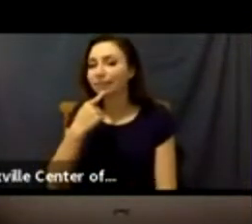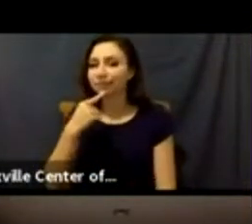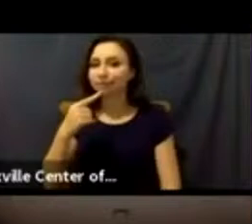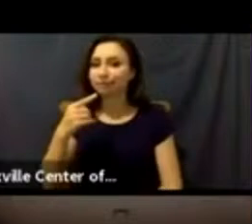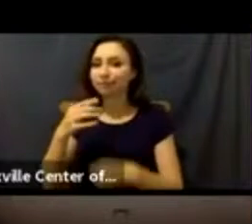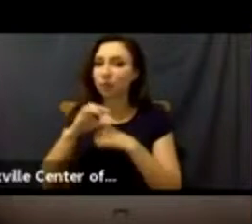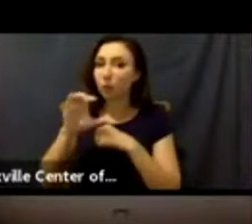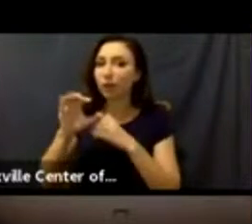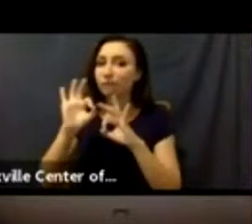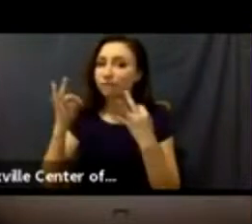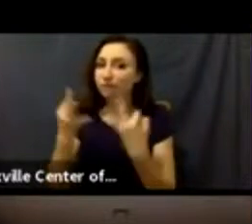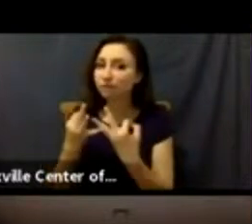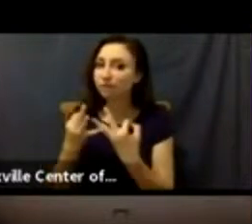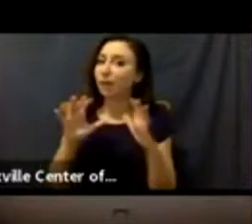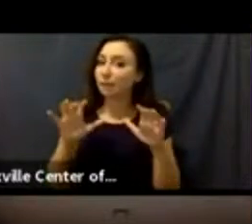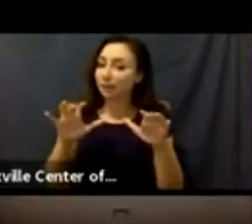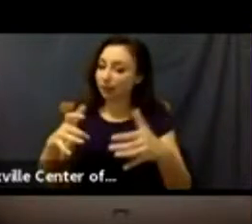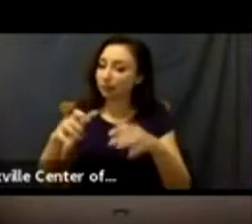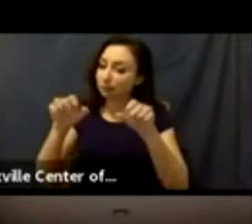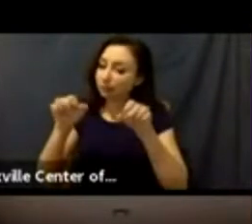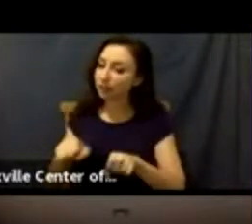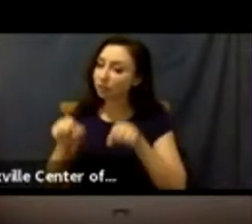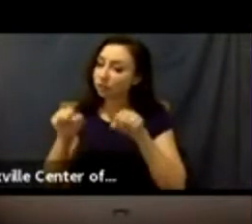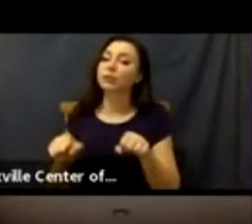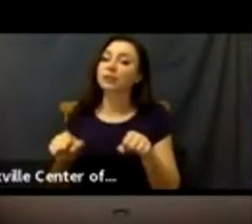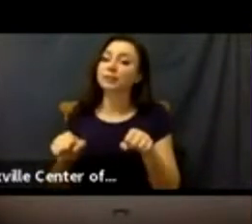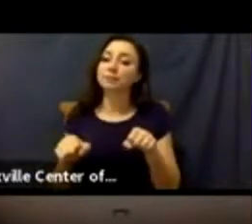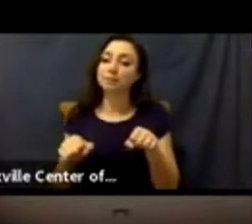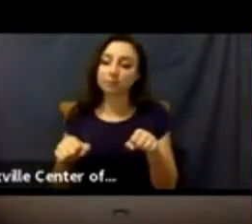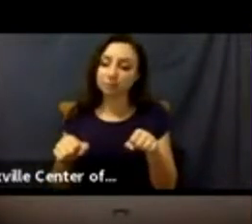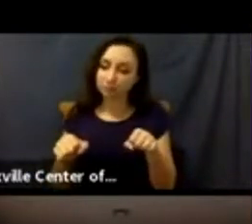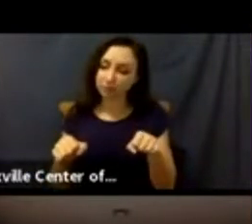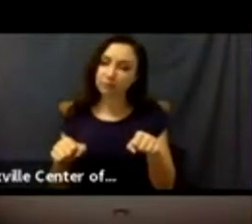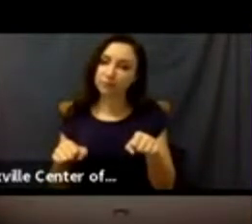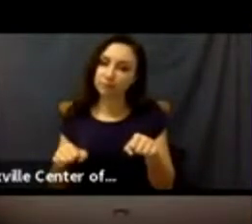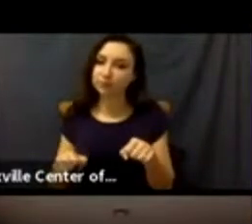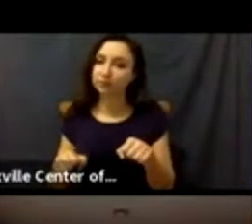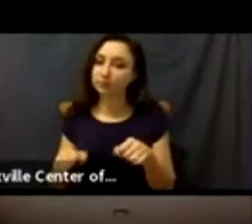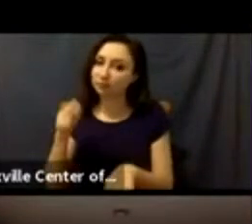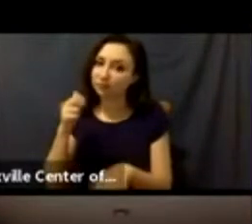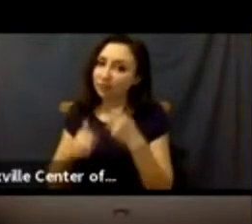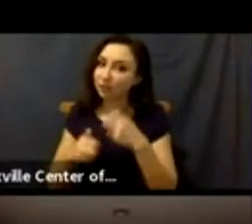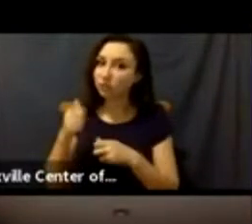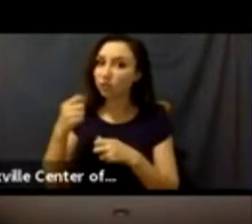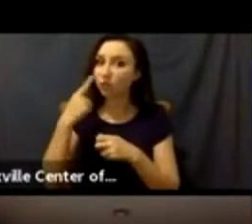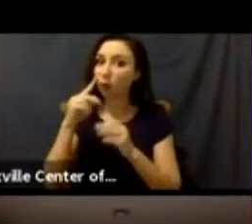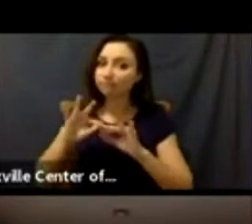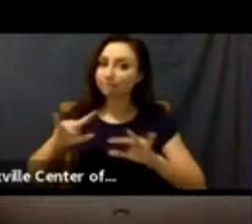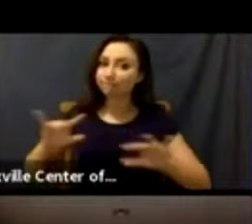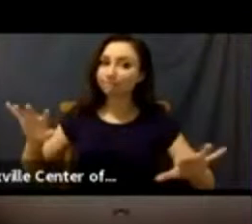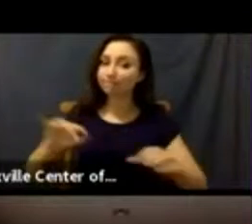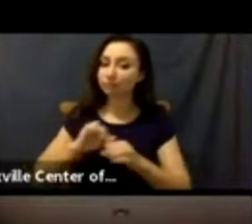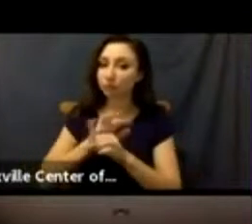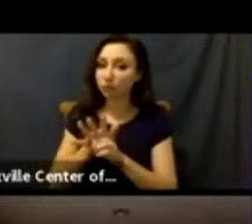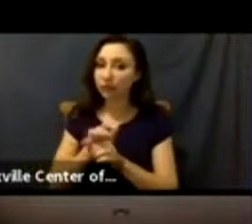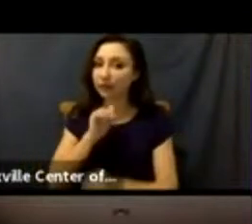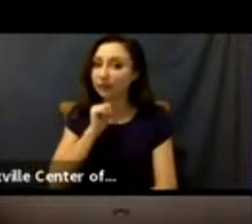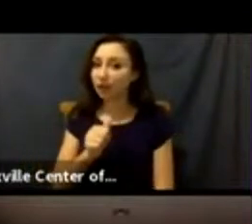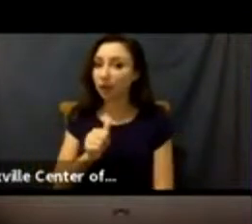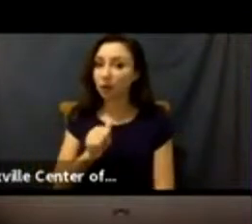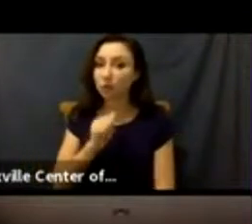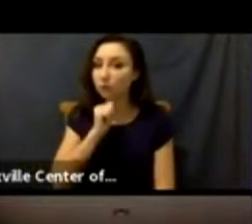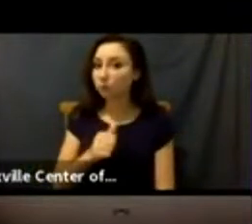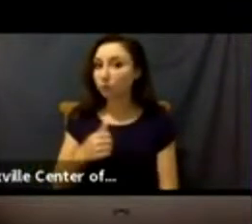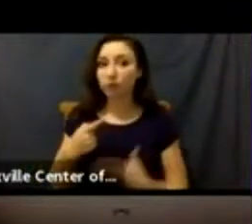family gatherings potentially being an issue in terms of spread of the virus. We're not